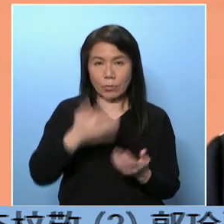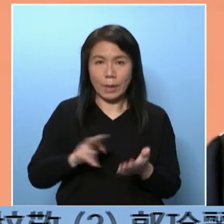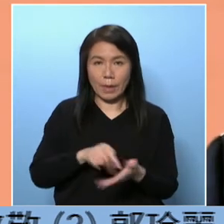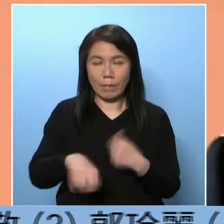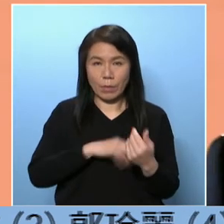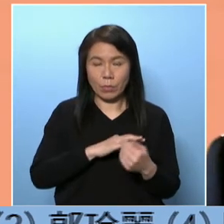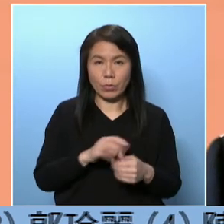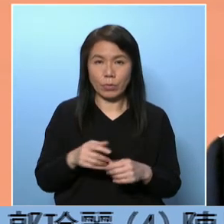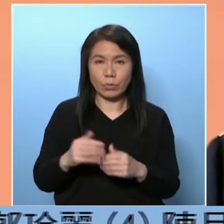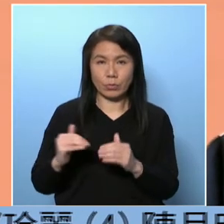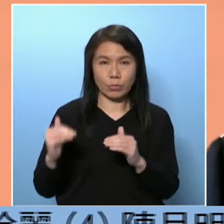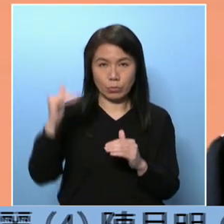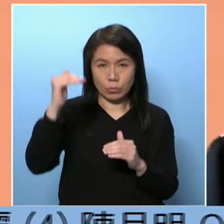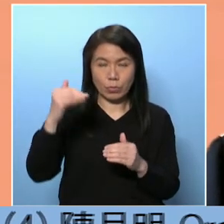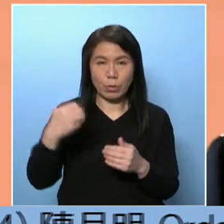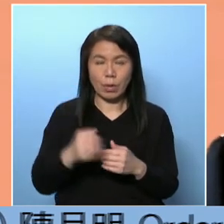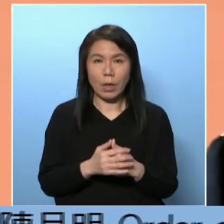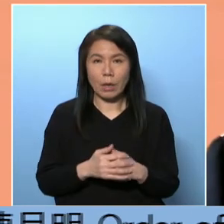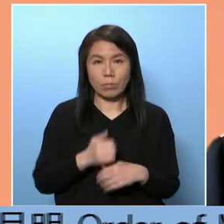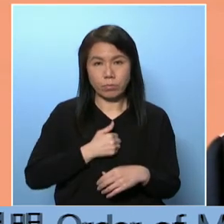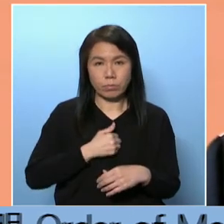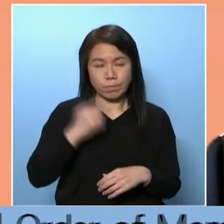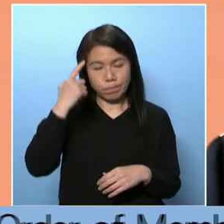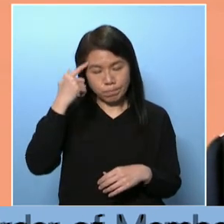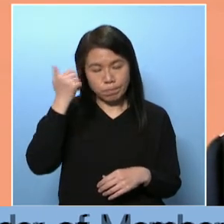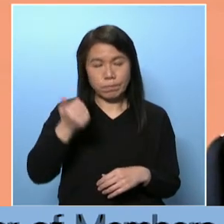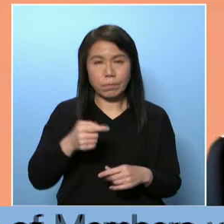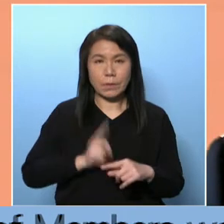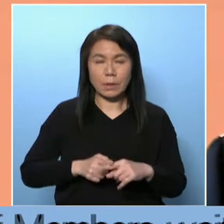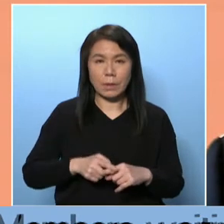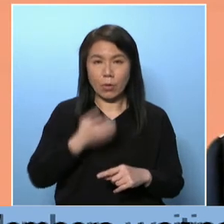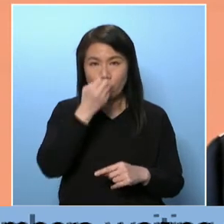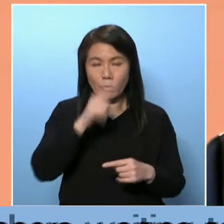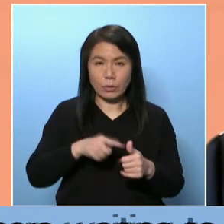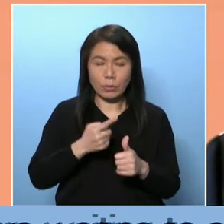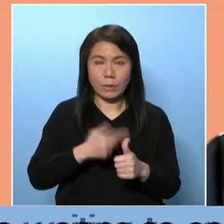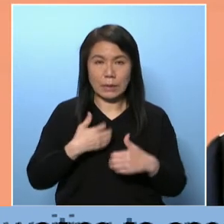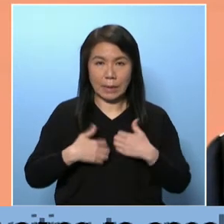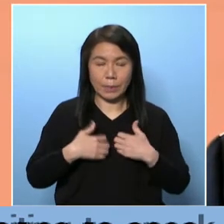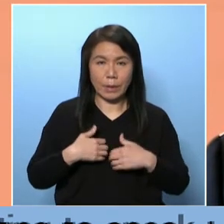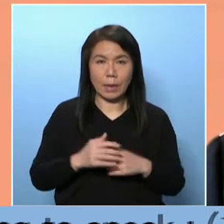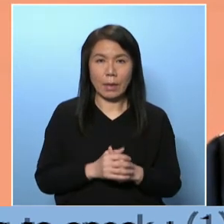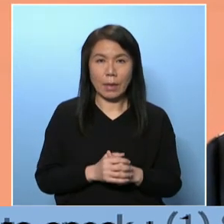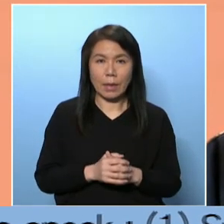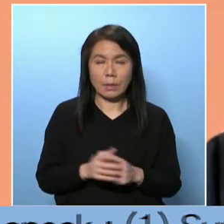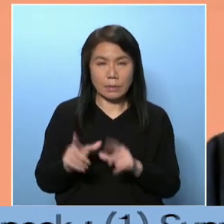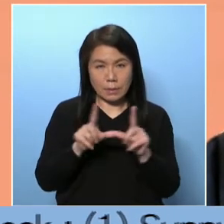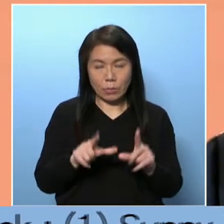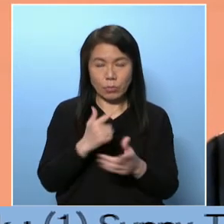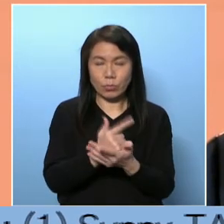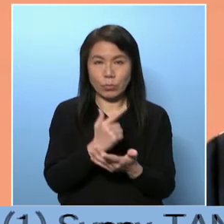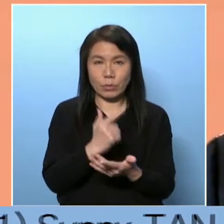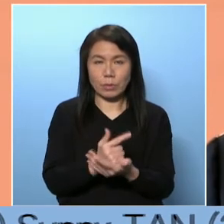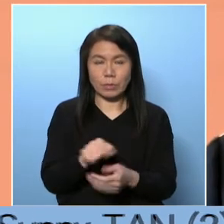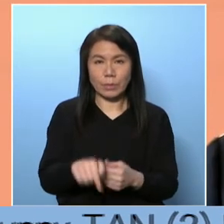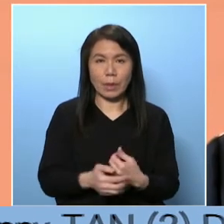then, as the President, Mr. Andrew Leung, and all those working in the Secretariat, they